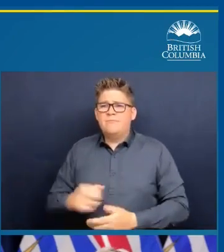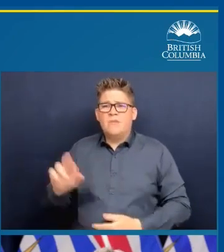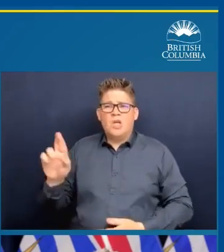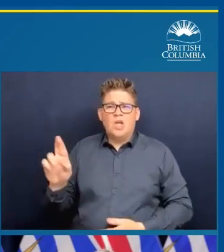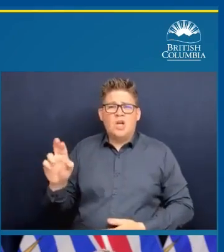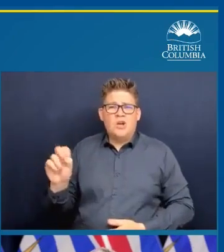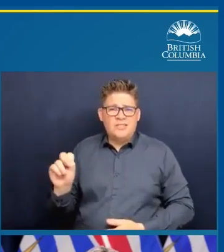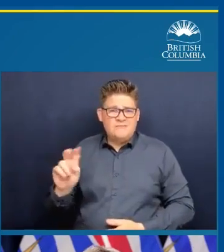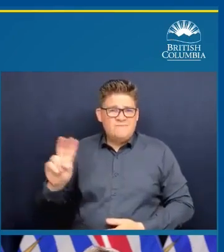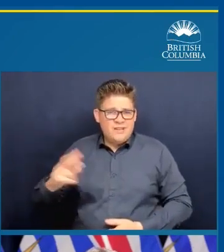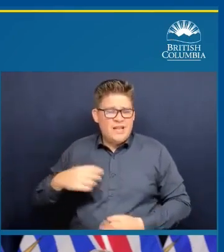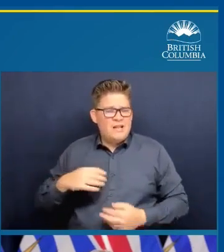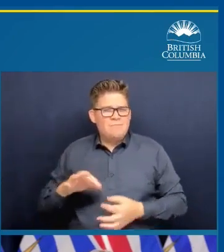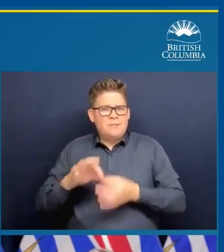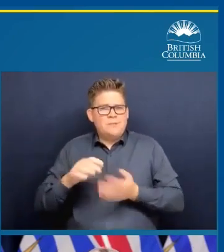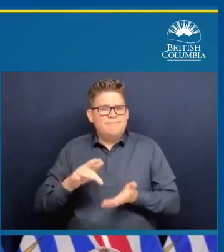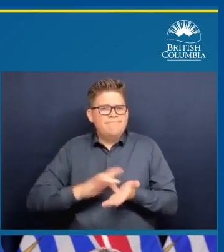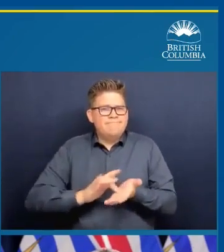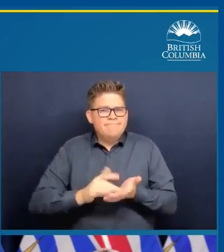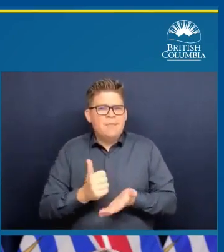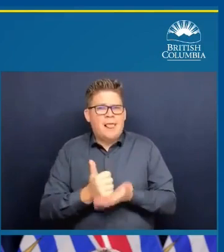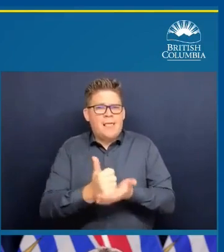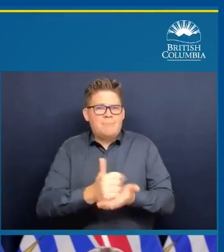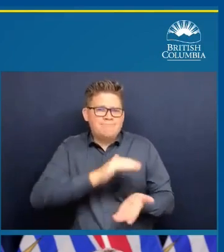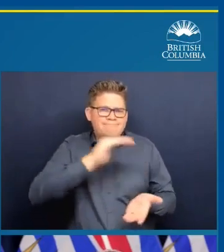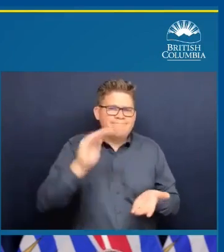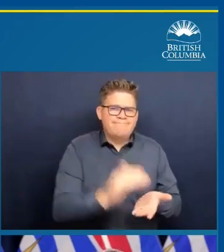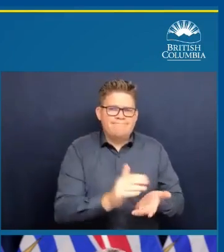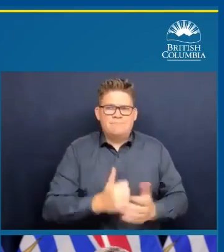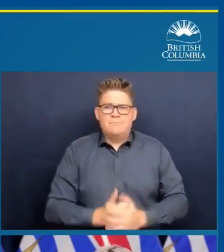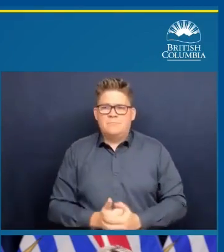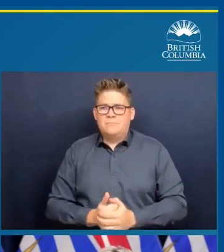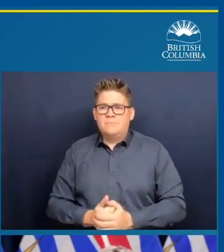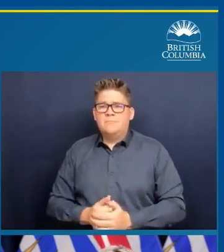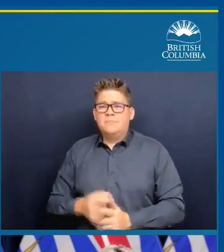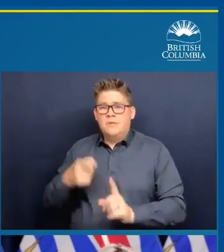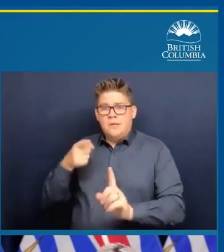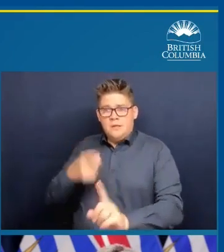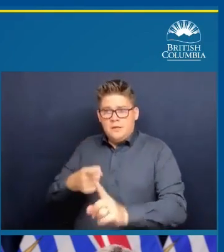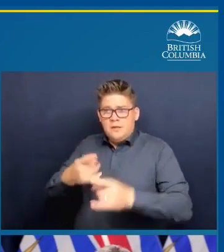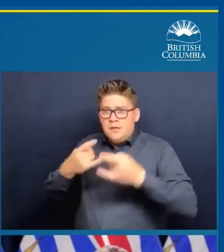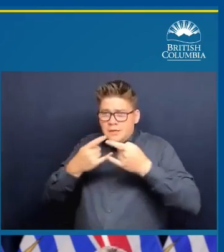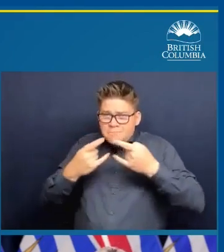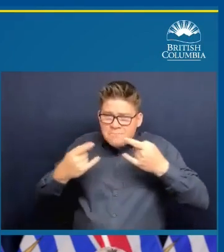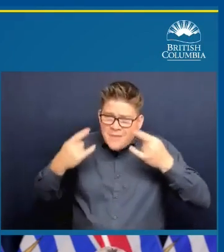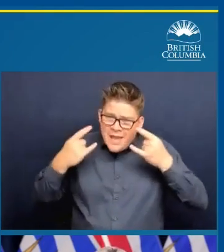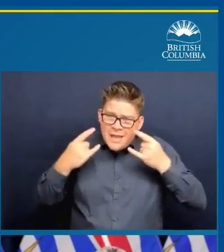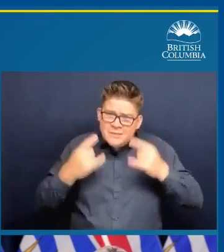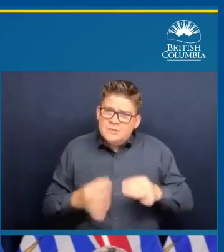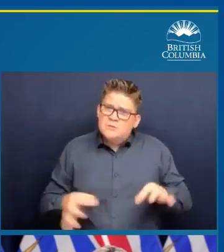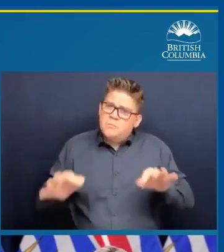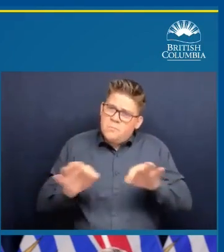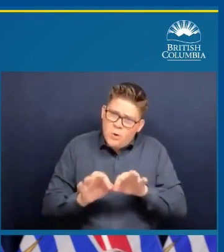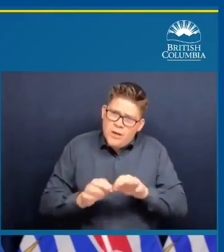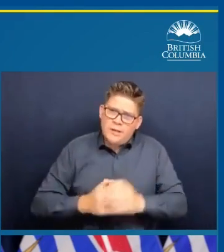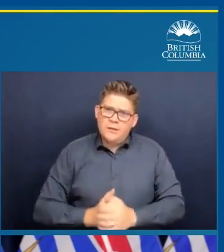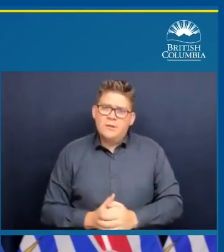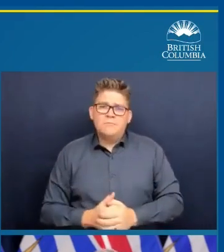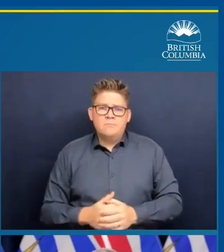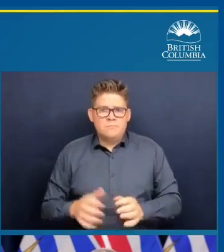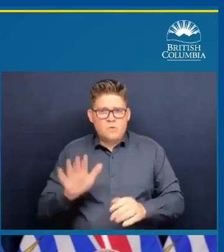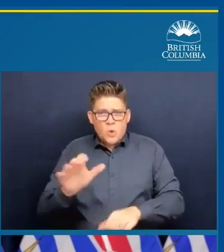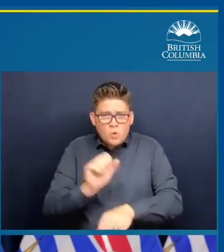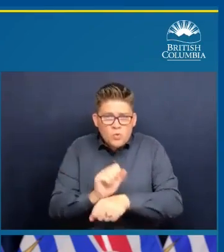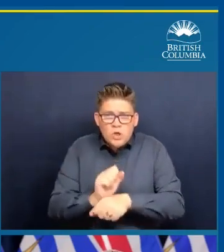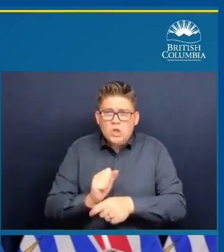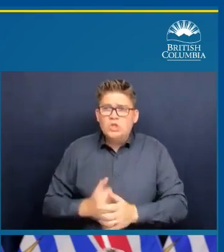Masks still need to be available and accepted in workplaces, on transit, and other indoor settings. We know that we